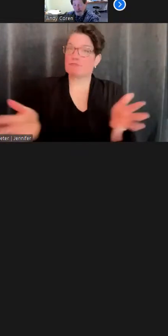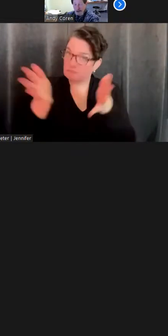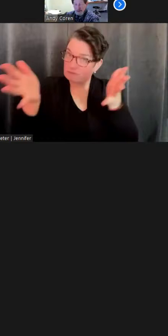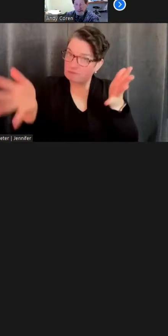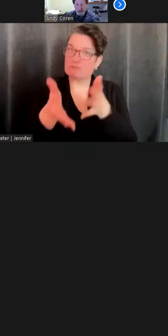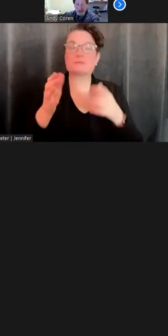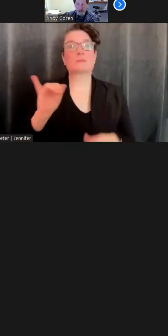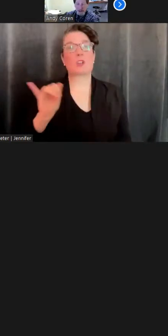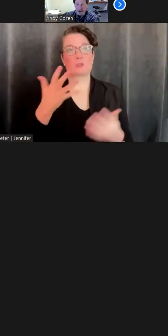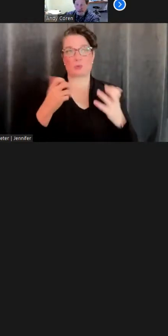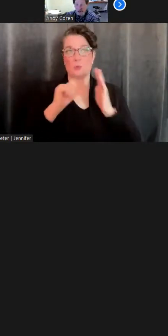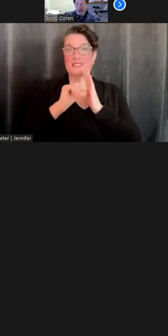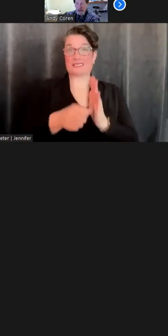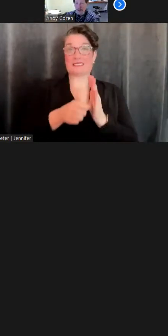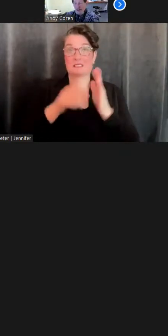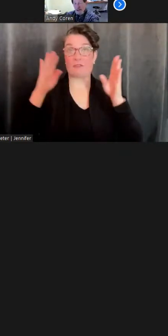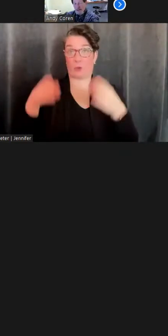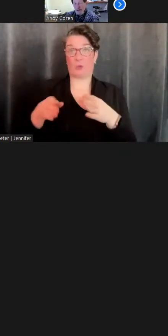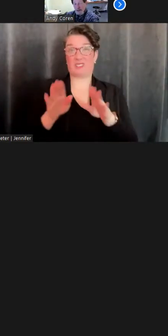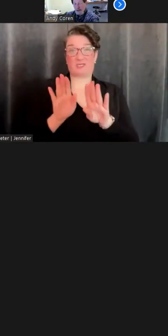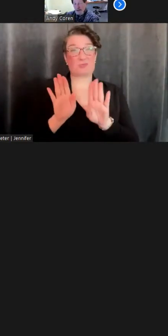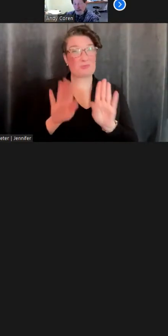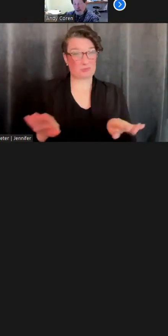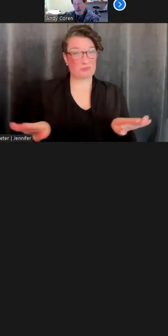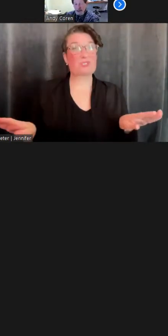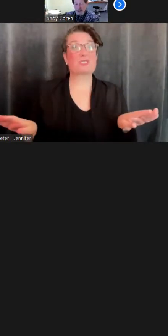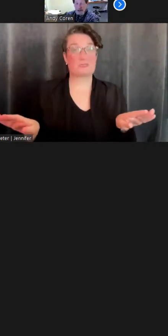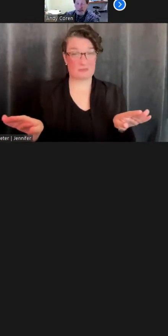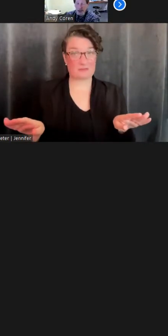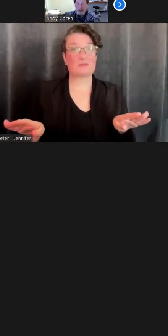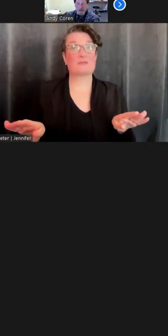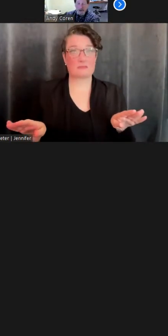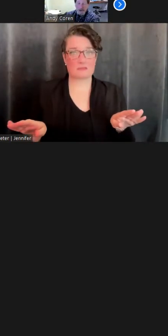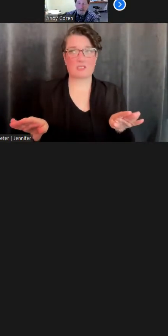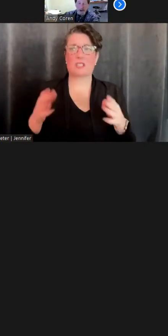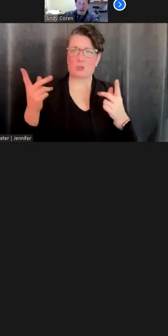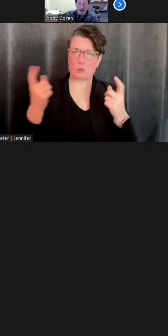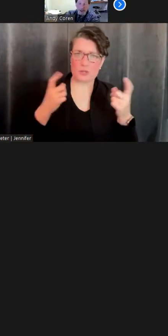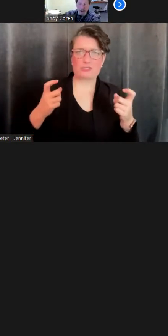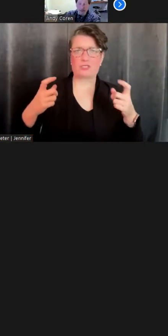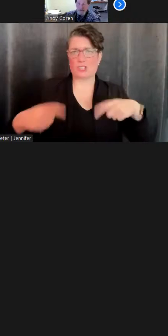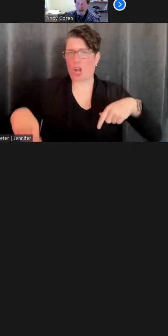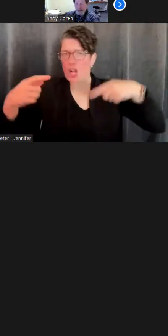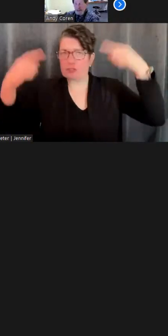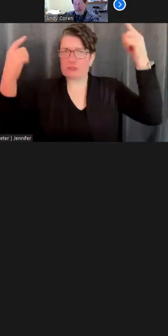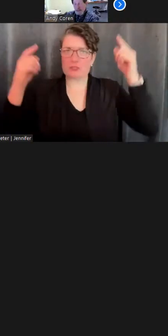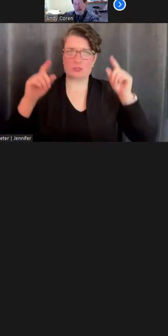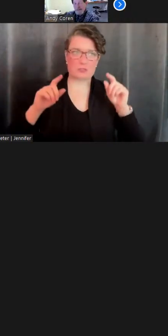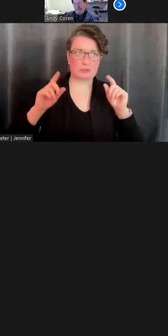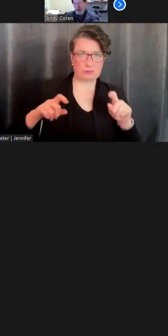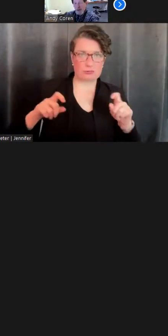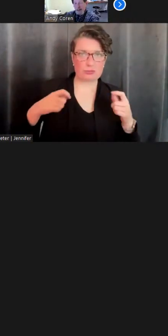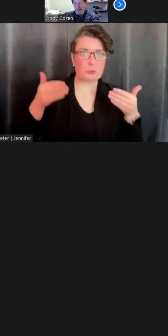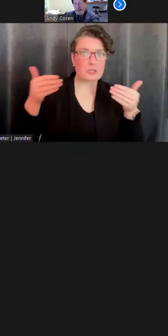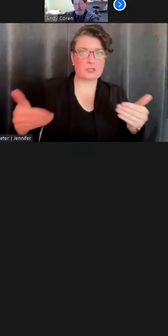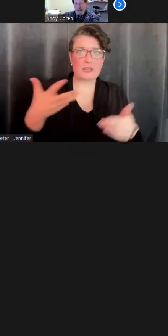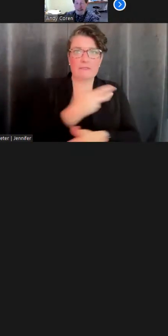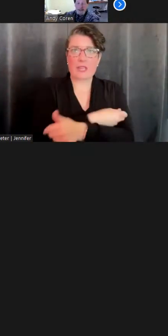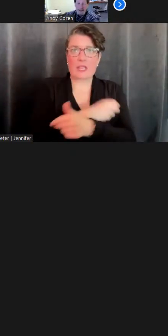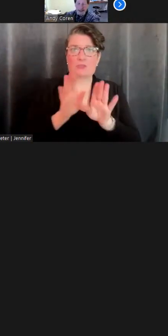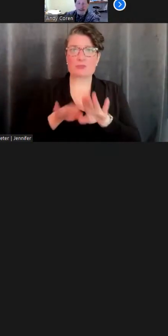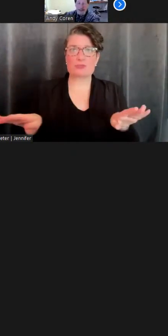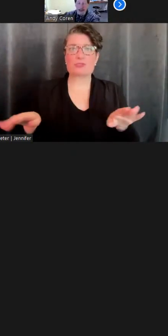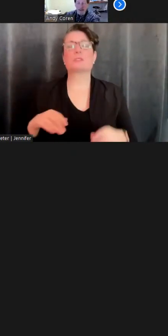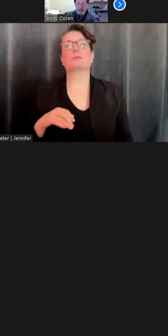a focus especially on children. There's been questions and controversies about whether they should be vaccinated. While it may